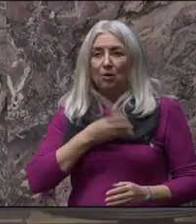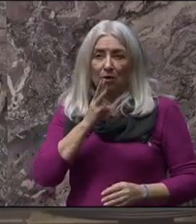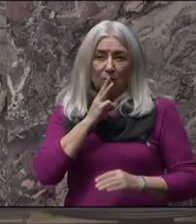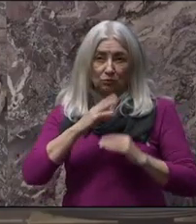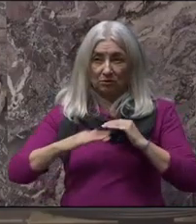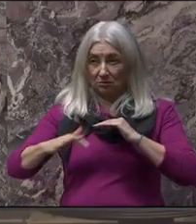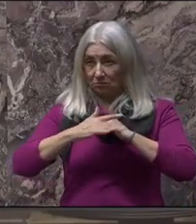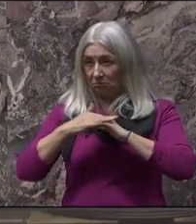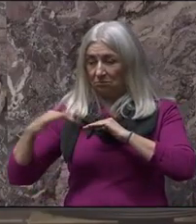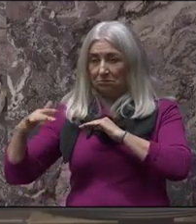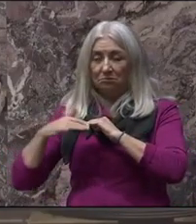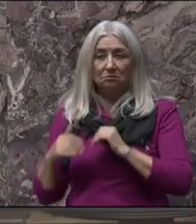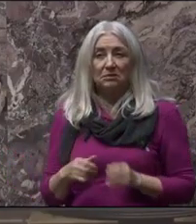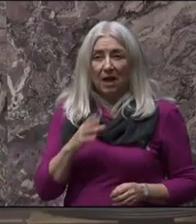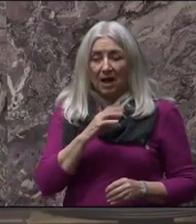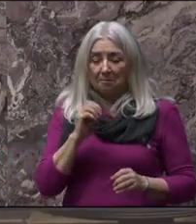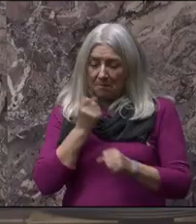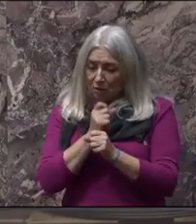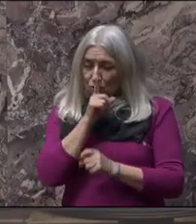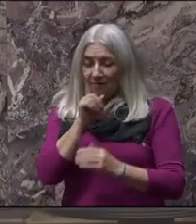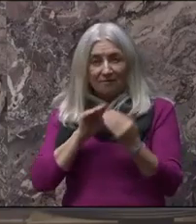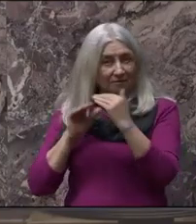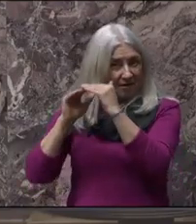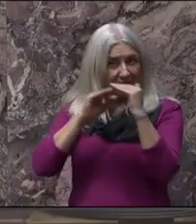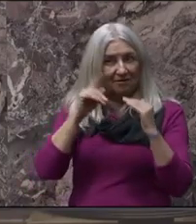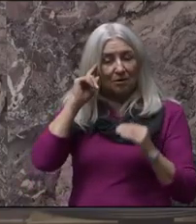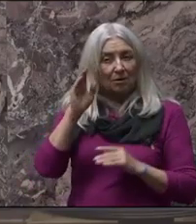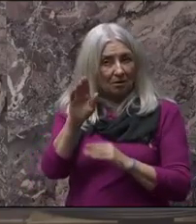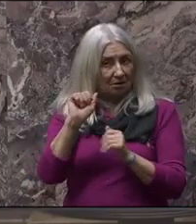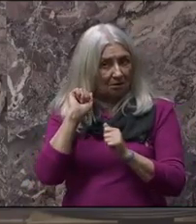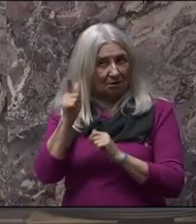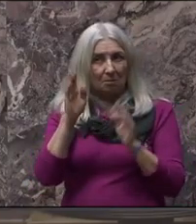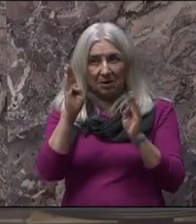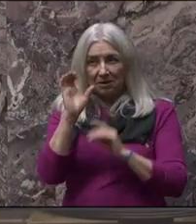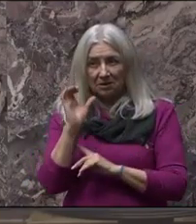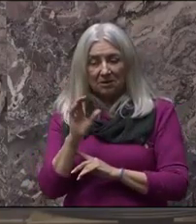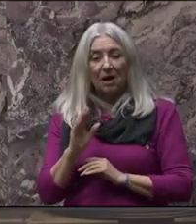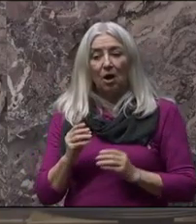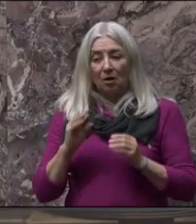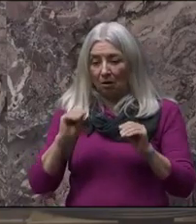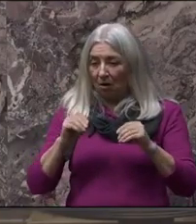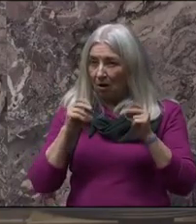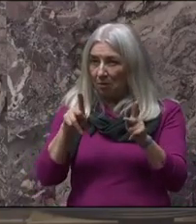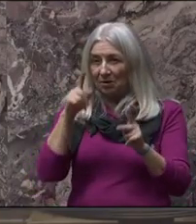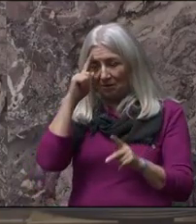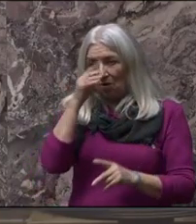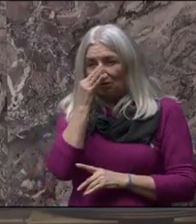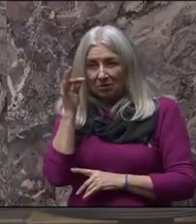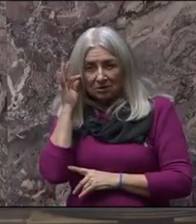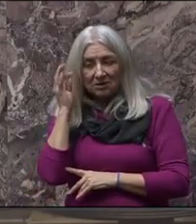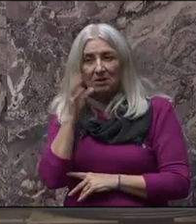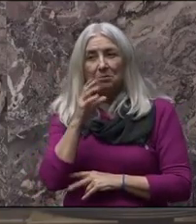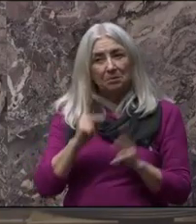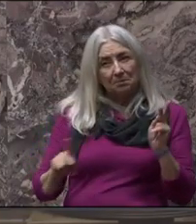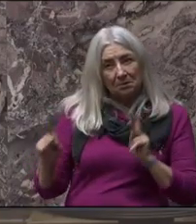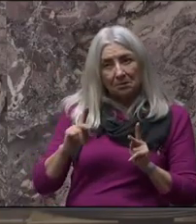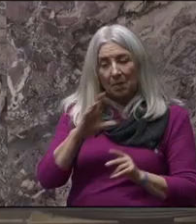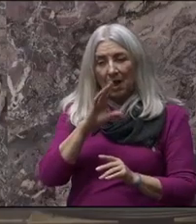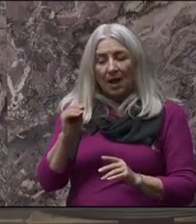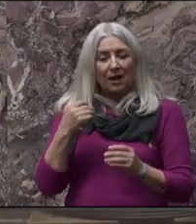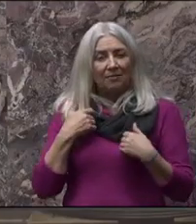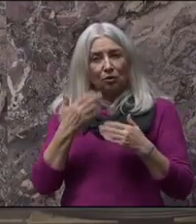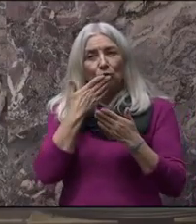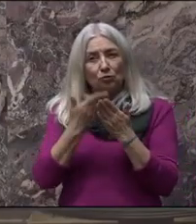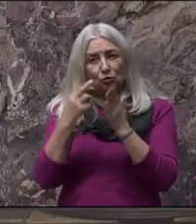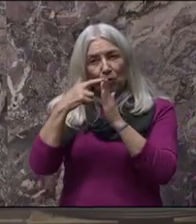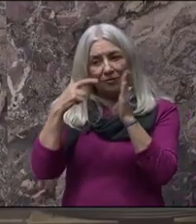systems, fairness for British Columbians, opportunity for our First Nations and Aboriginal peoples, and regulatory